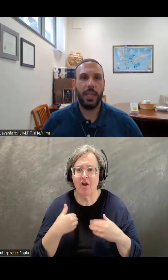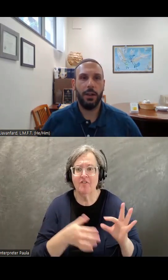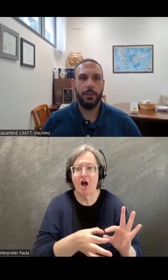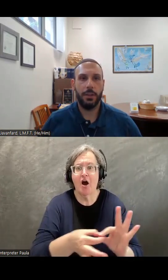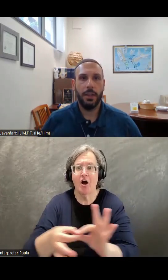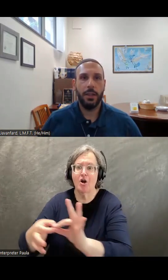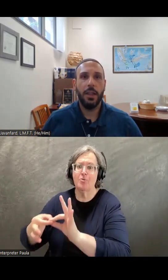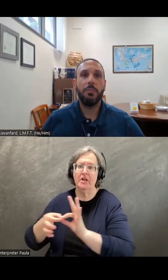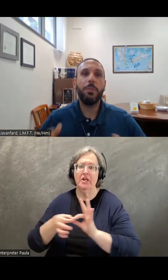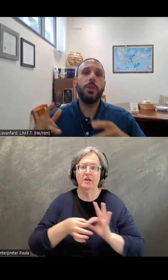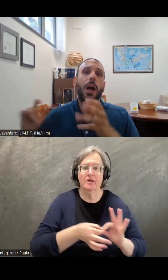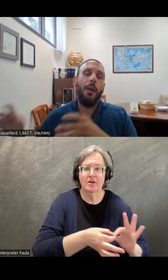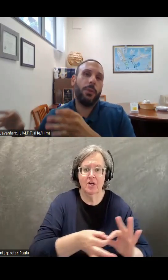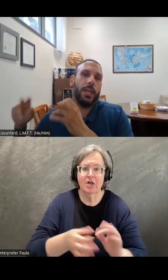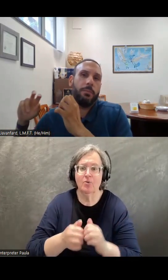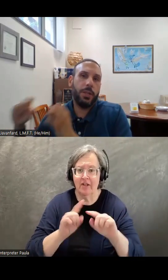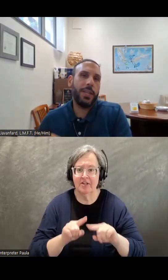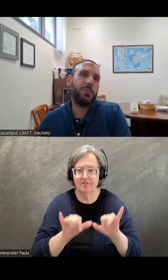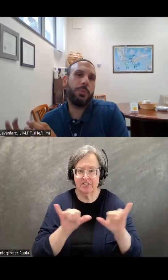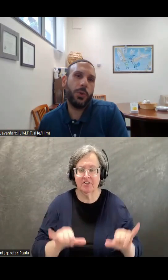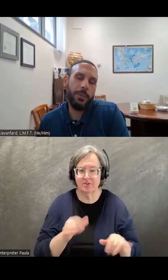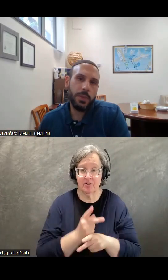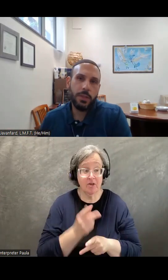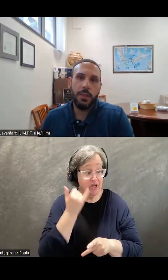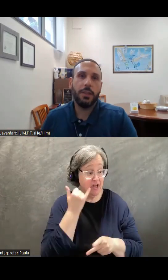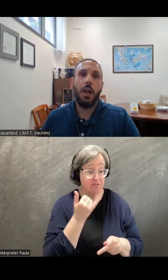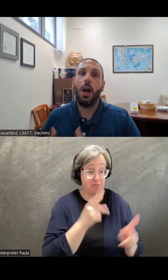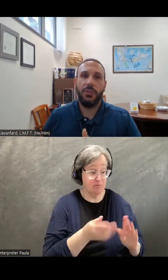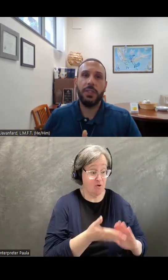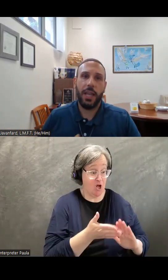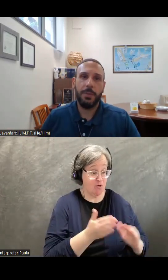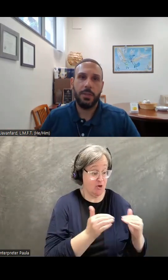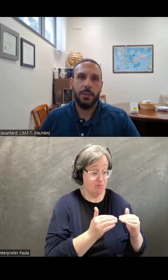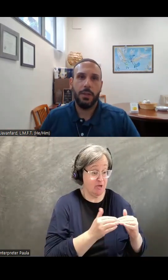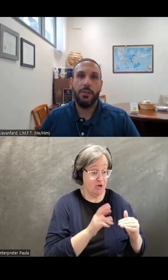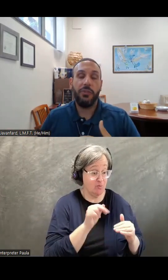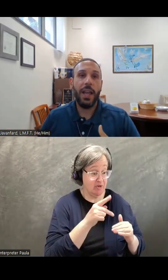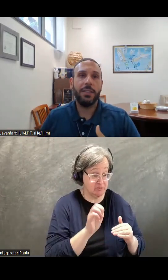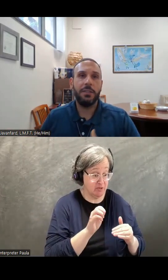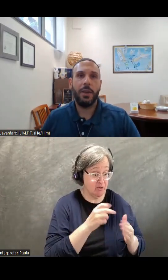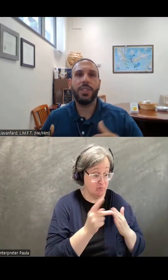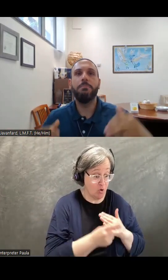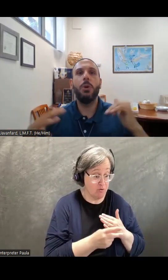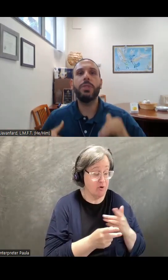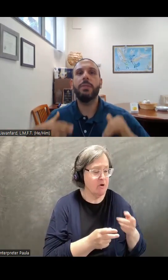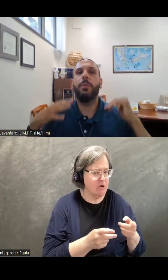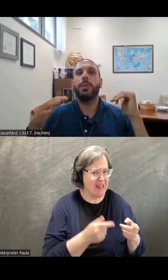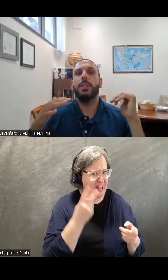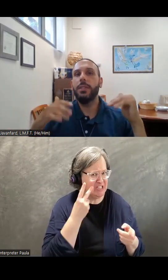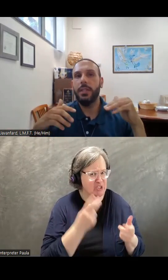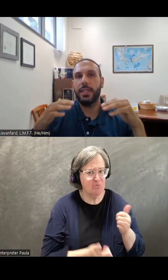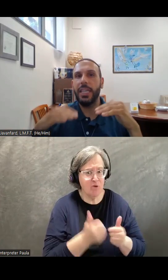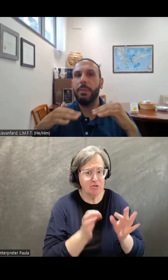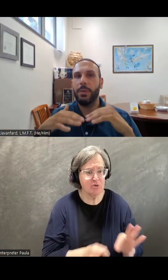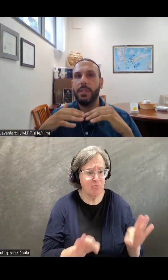systems of care. People who operate peer respite programs oftentimes find that what's most